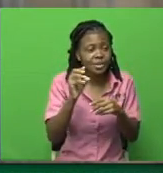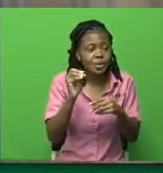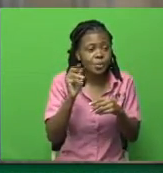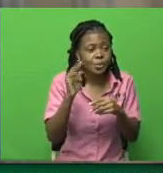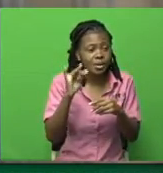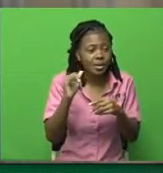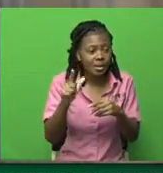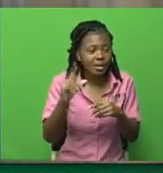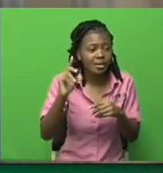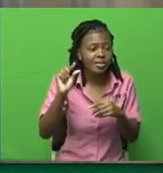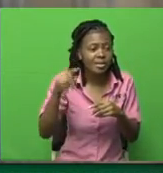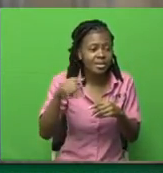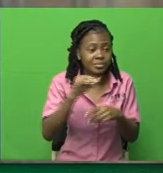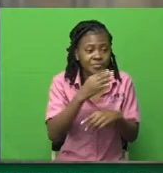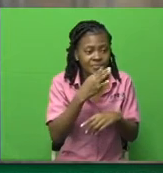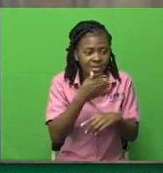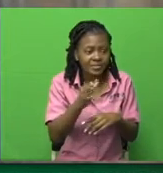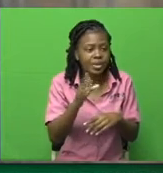the state funds